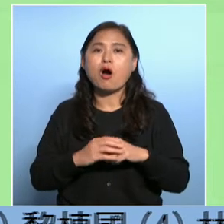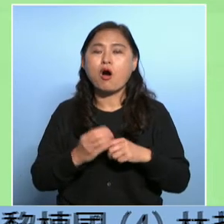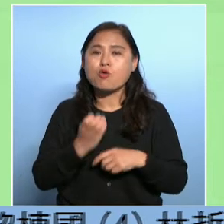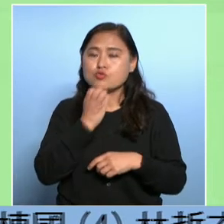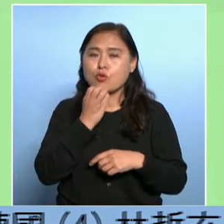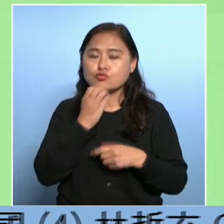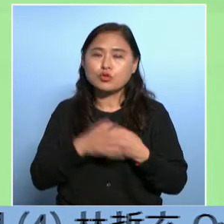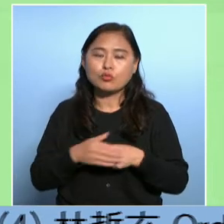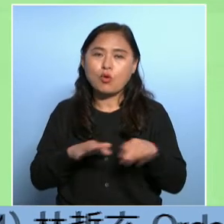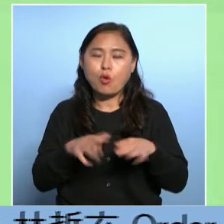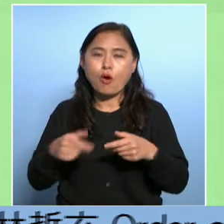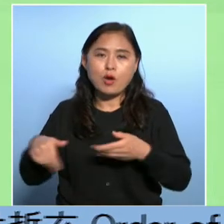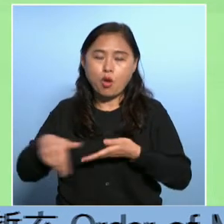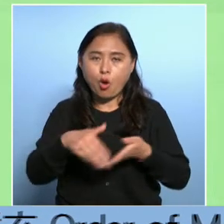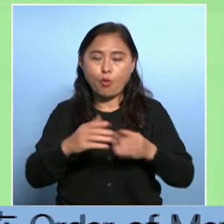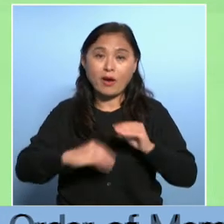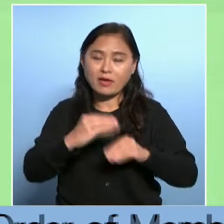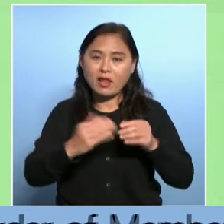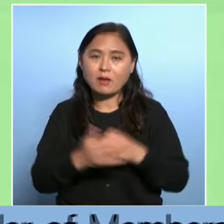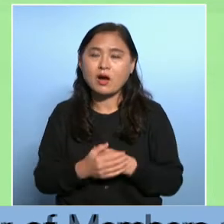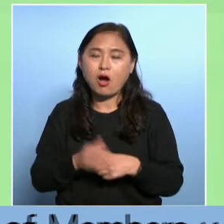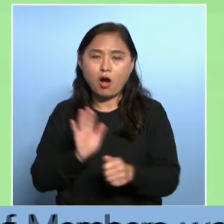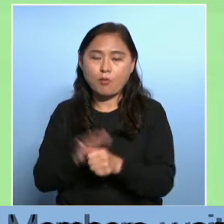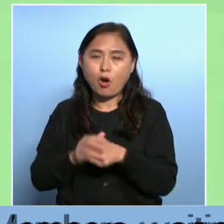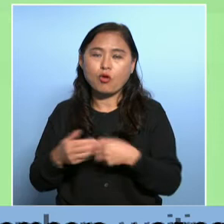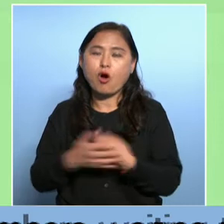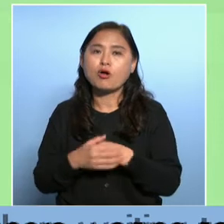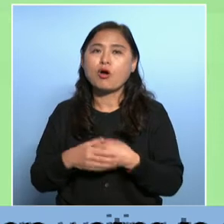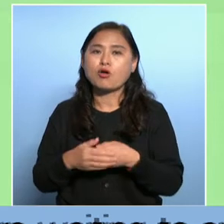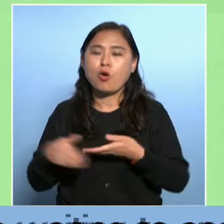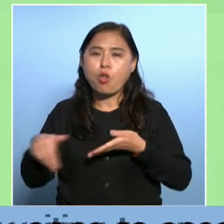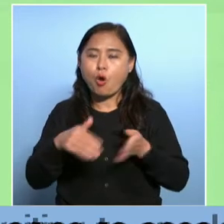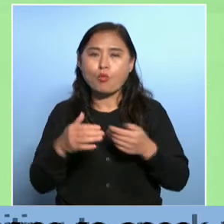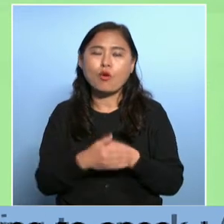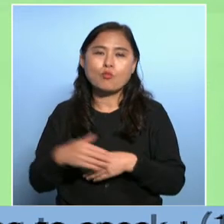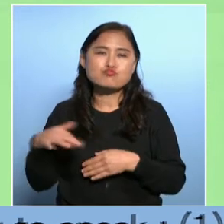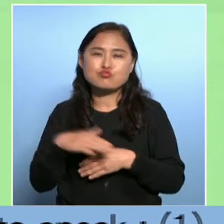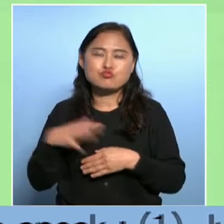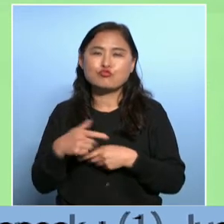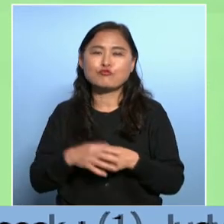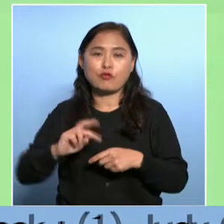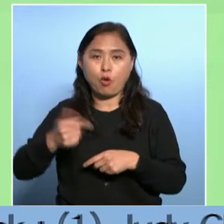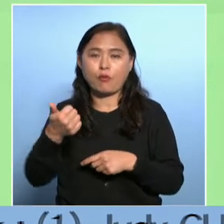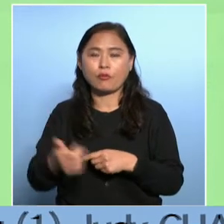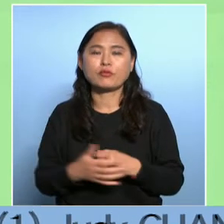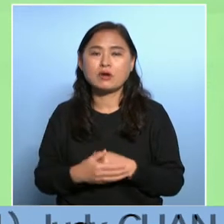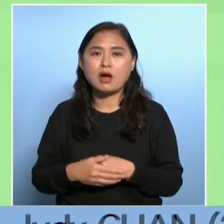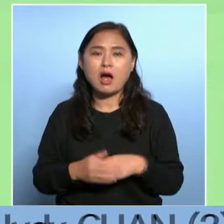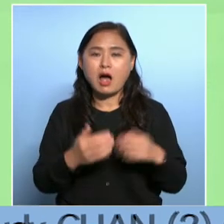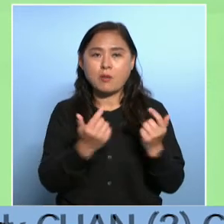So if we make use of the land for a coastal expressway, it will improve the transport a lot.